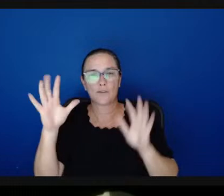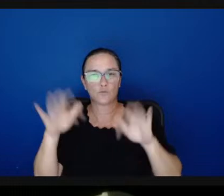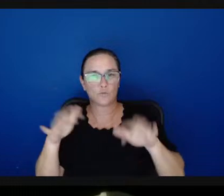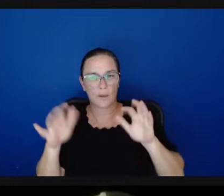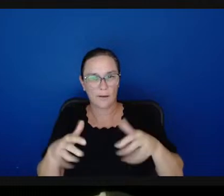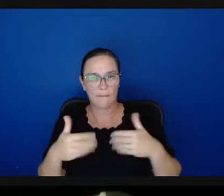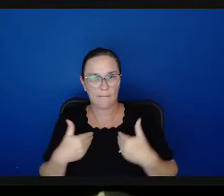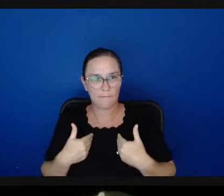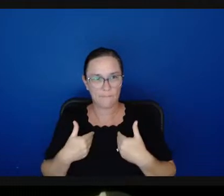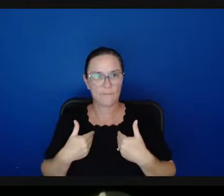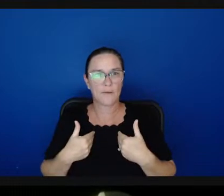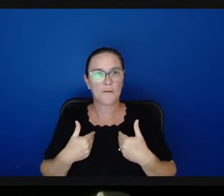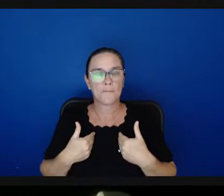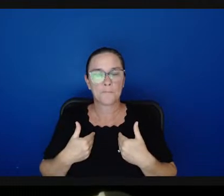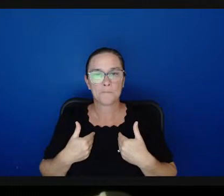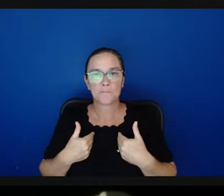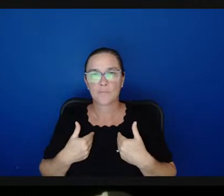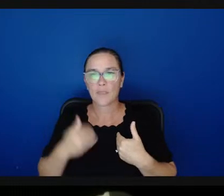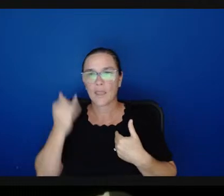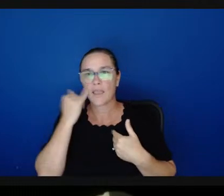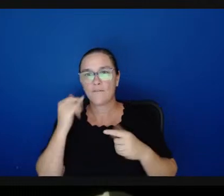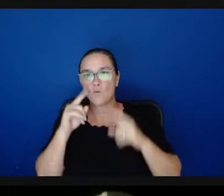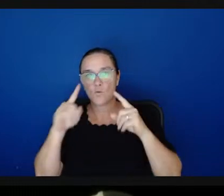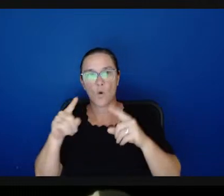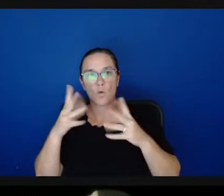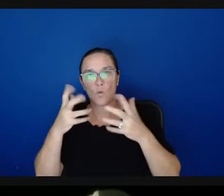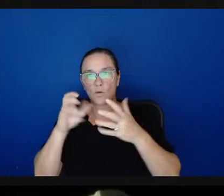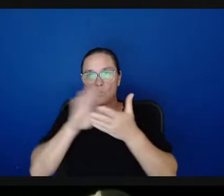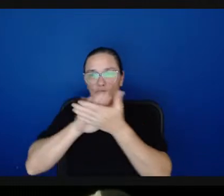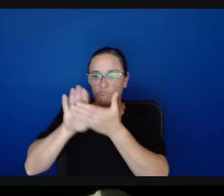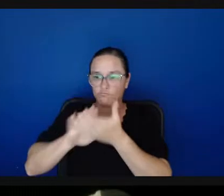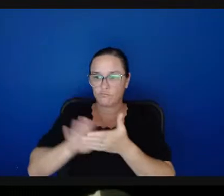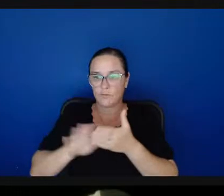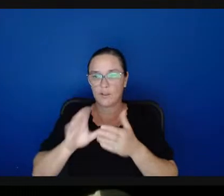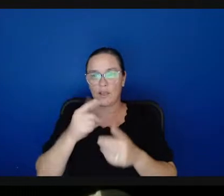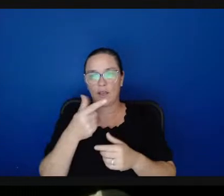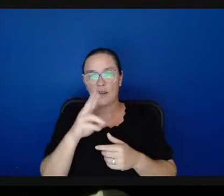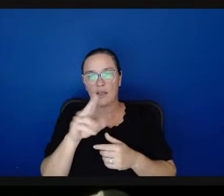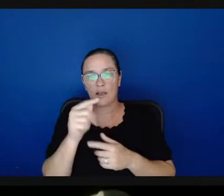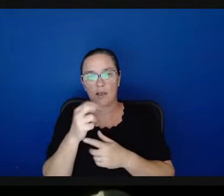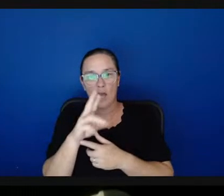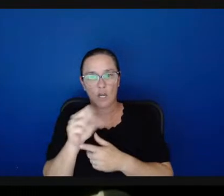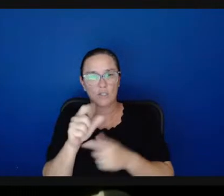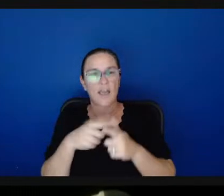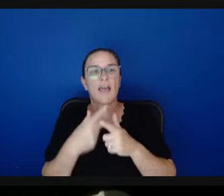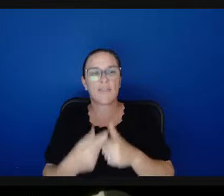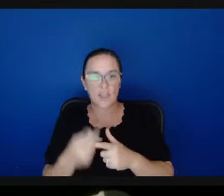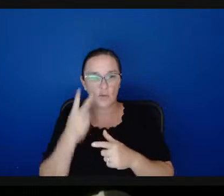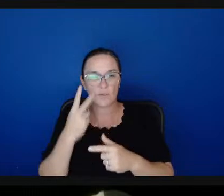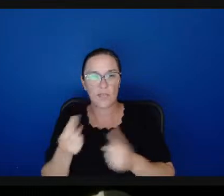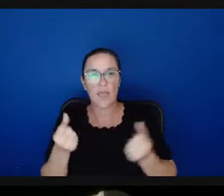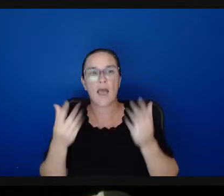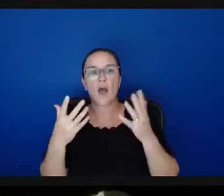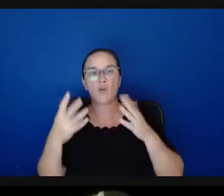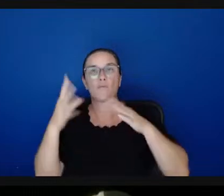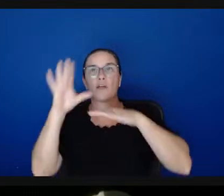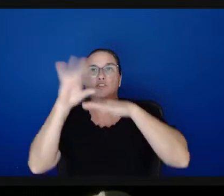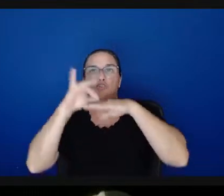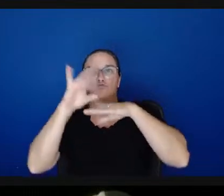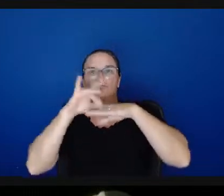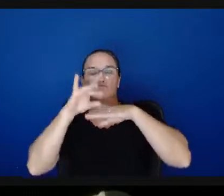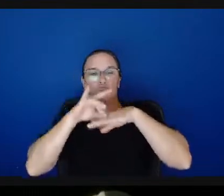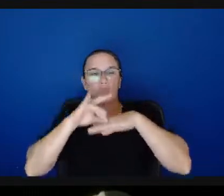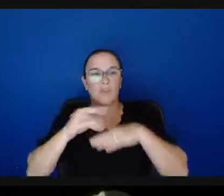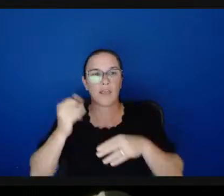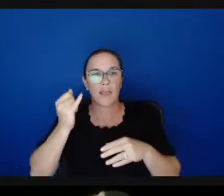down. But when you go up there to clean your gutters, that's when you're going to find out just how much Pele's hair was out. Because if you take a